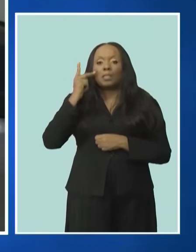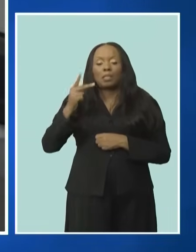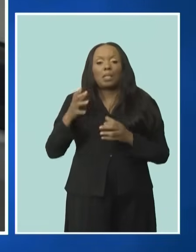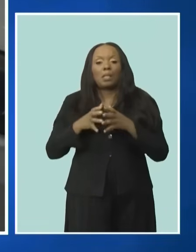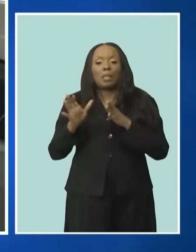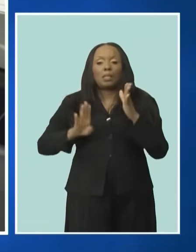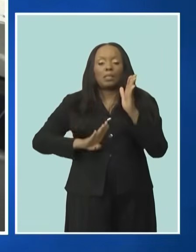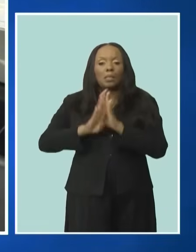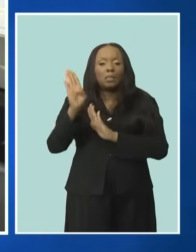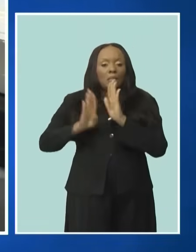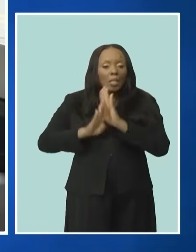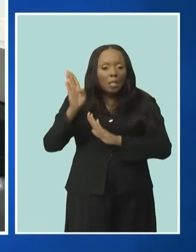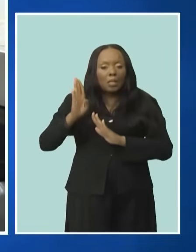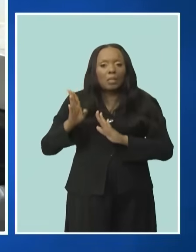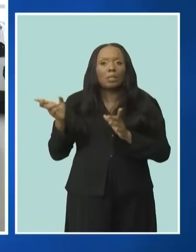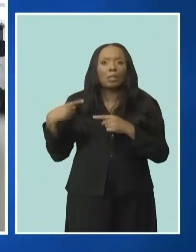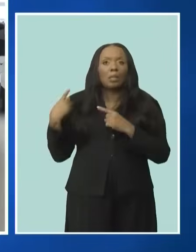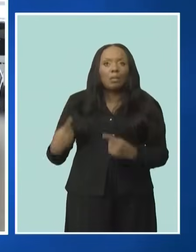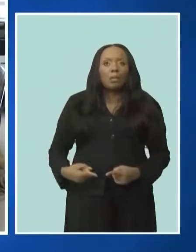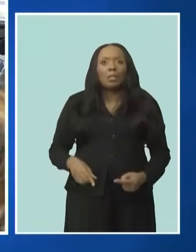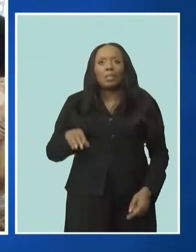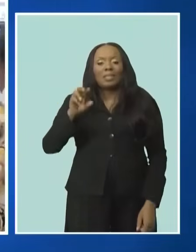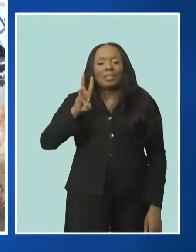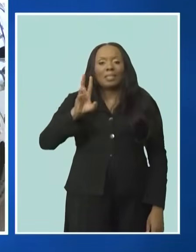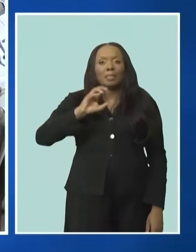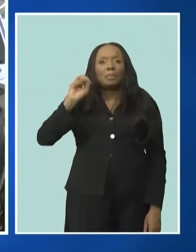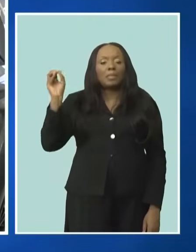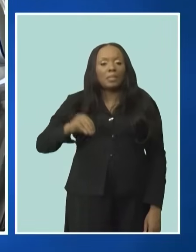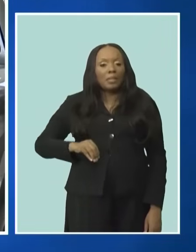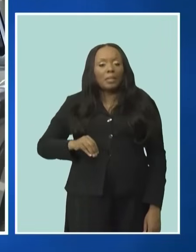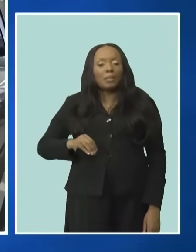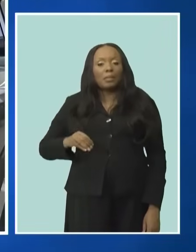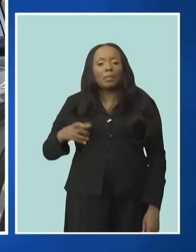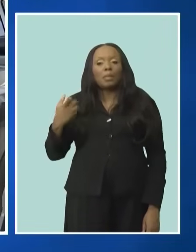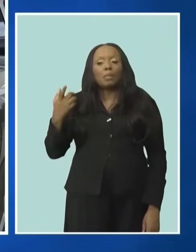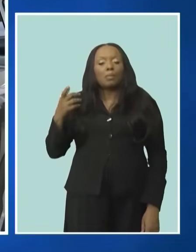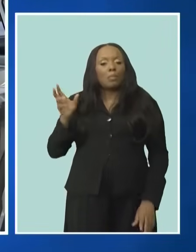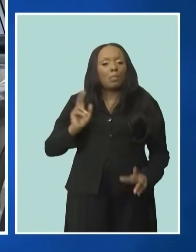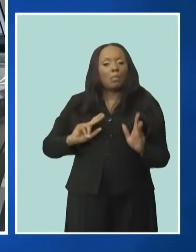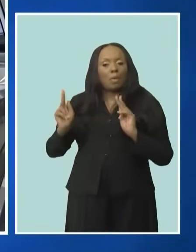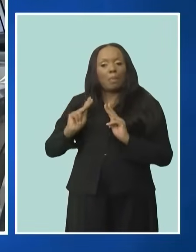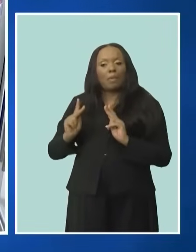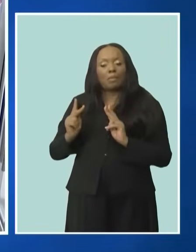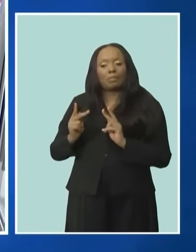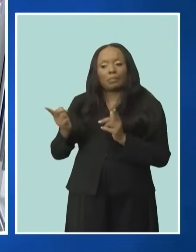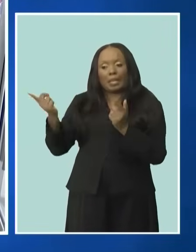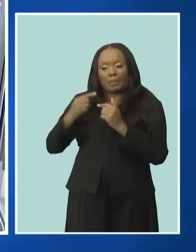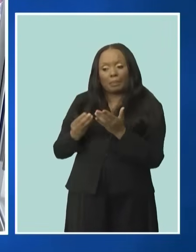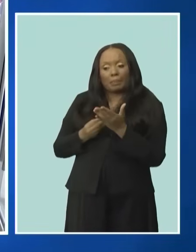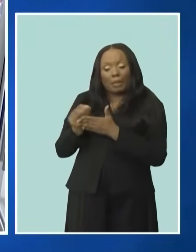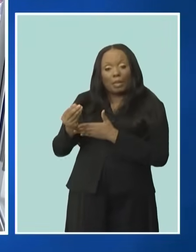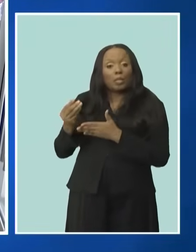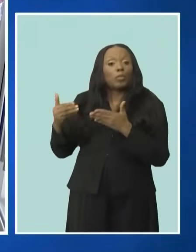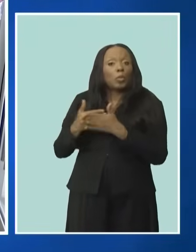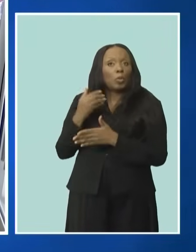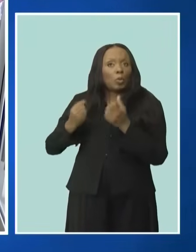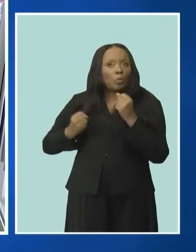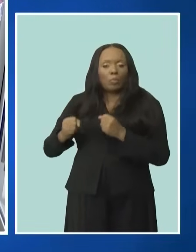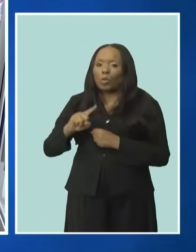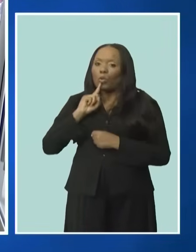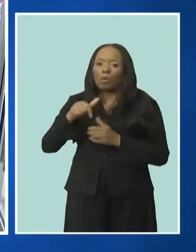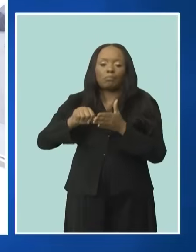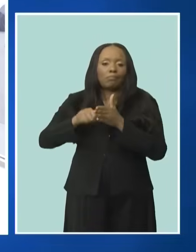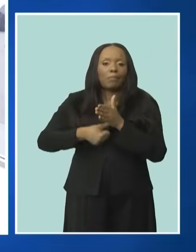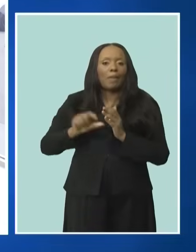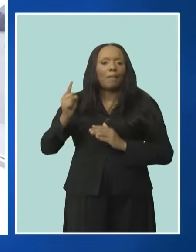growth. To date, we have captured 6% of the Barbadian new vehicle market share, which is very impressive